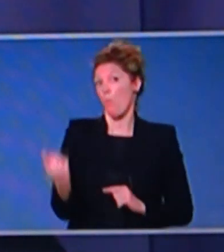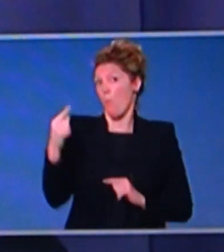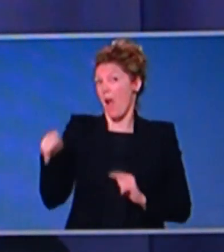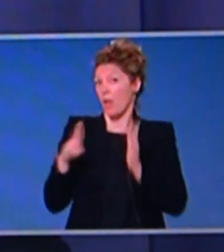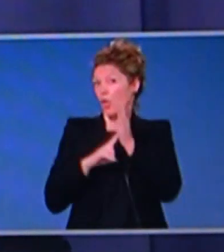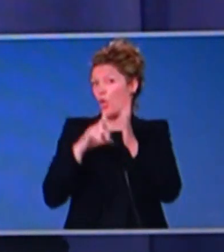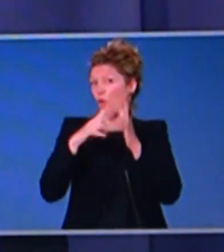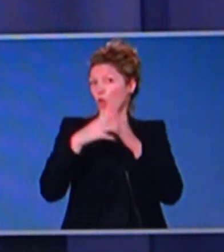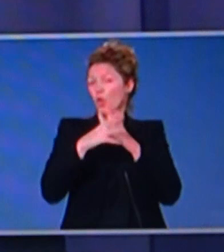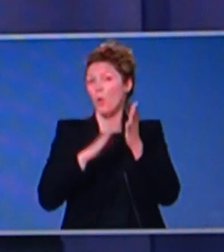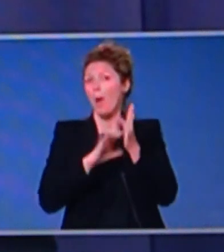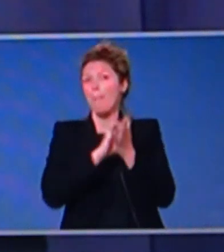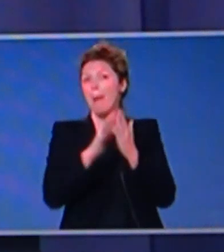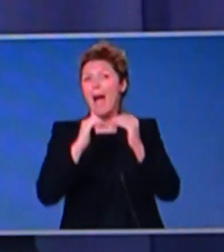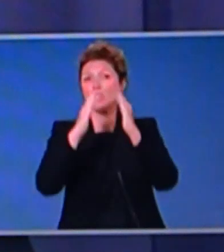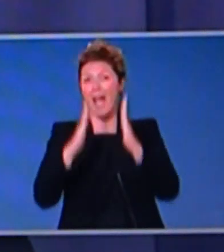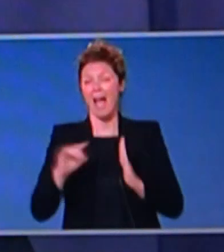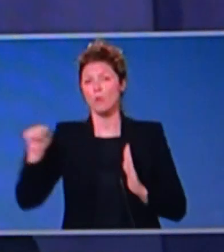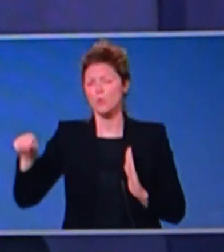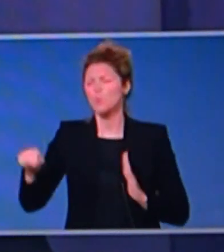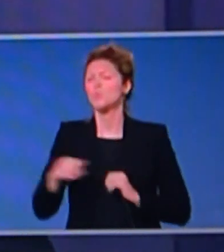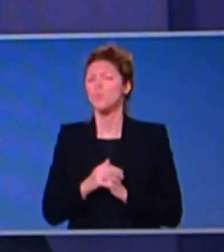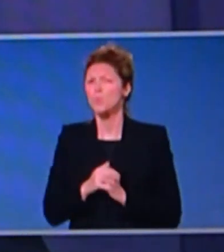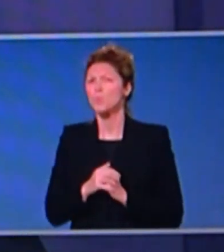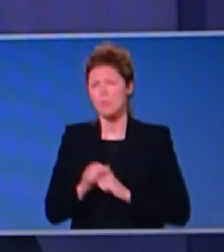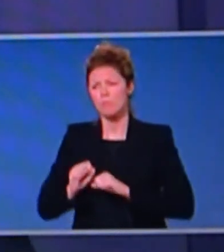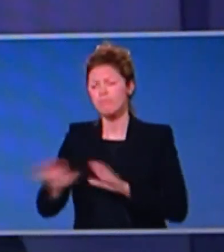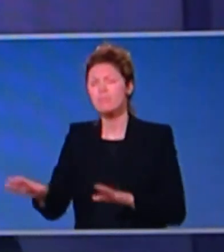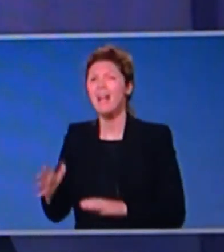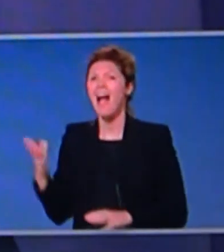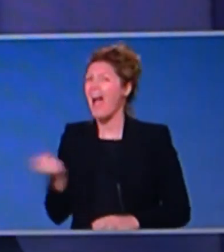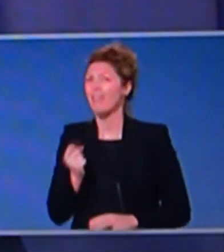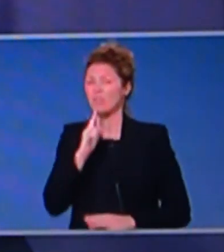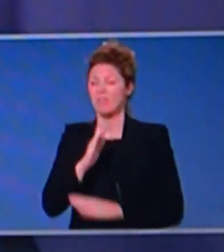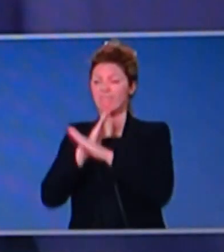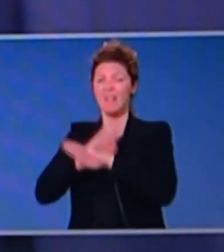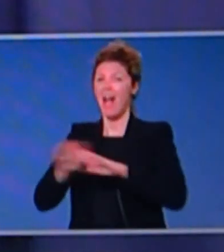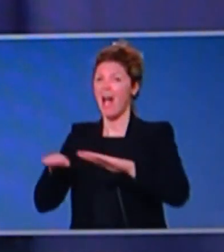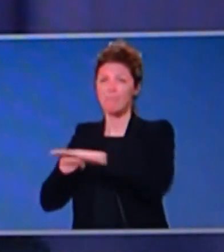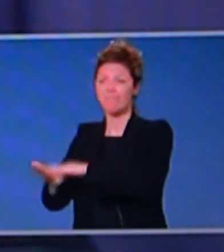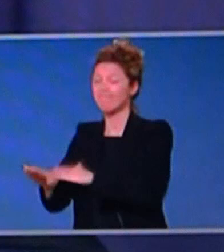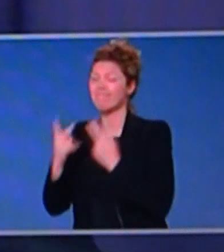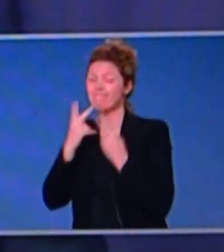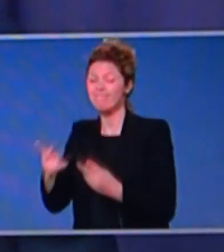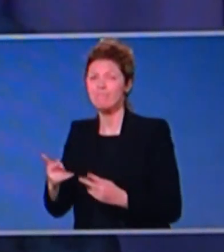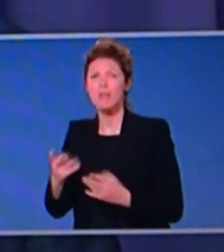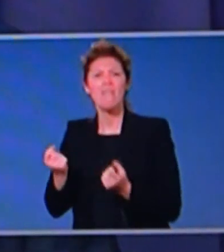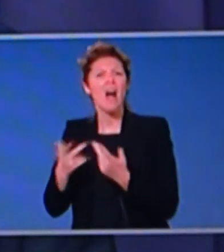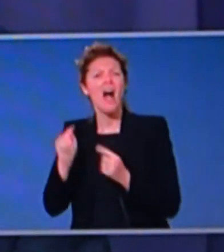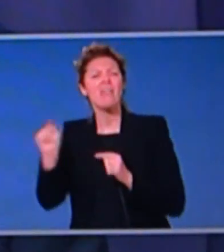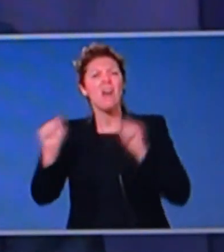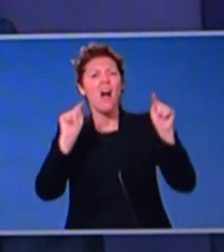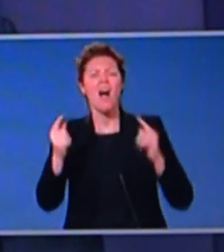obviously there are going to have to be restrictions on people's access in that situation. And where there are outbreaks in other facilities, as we've seen in parts